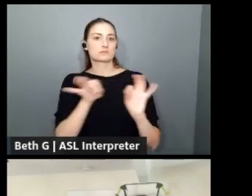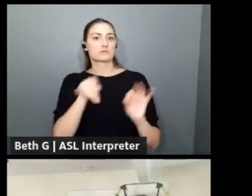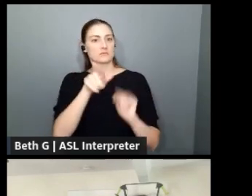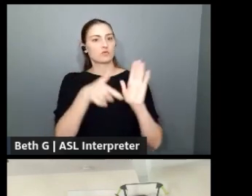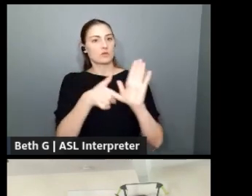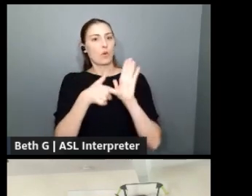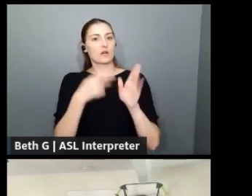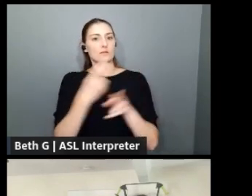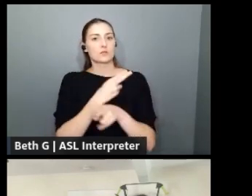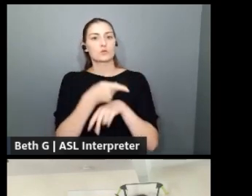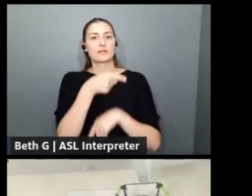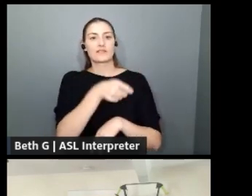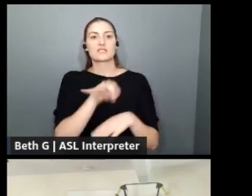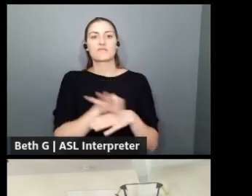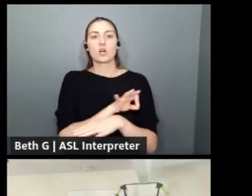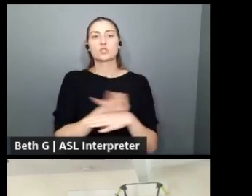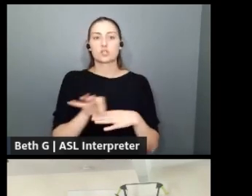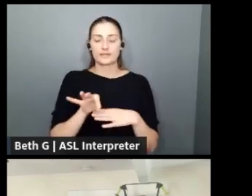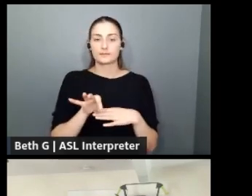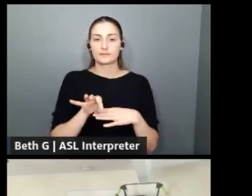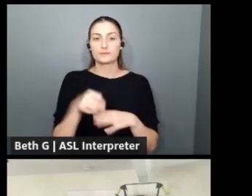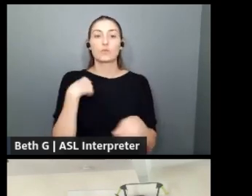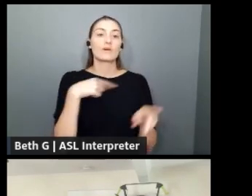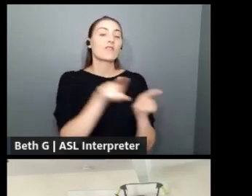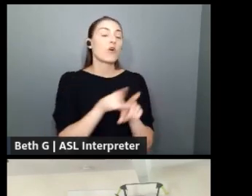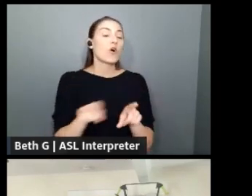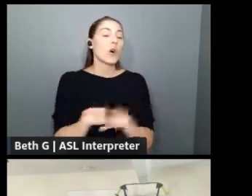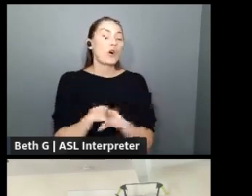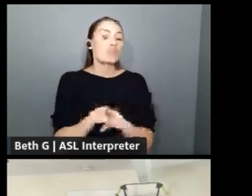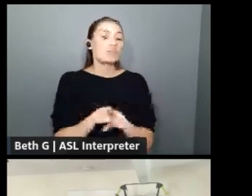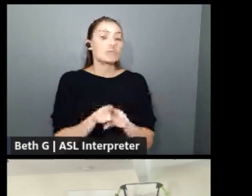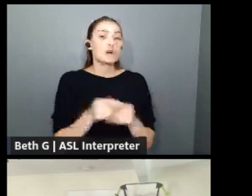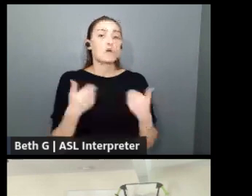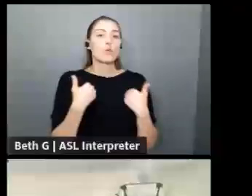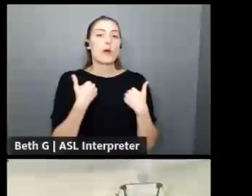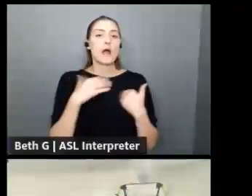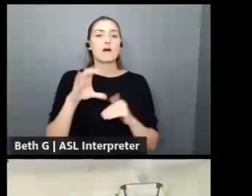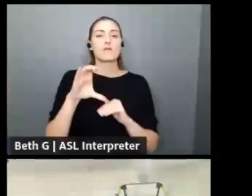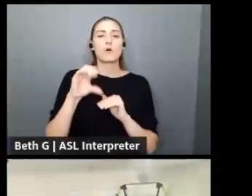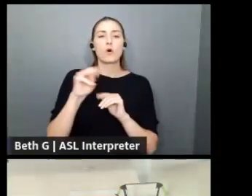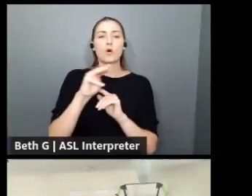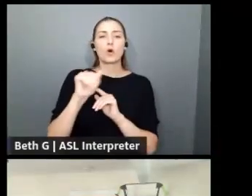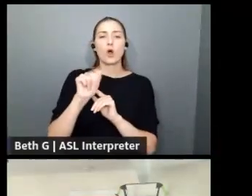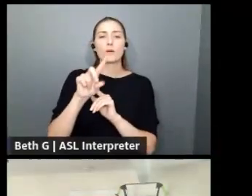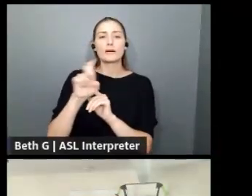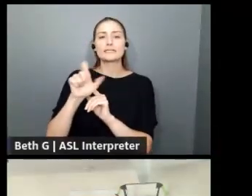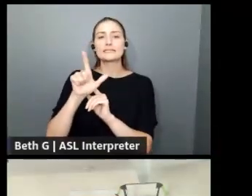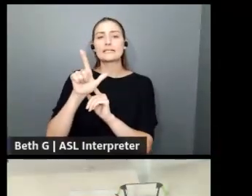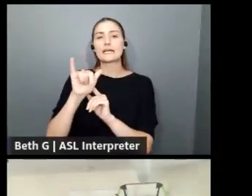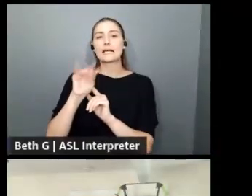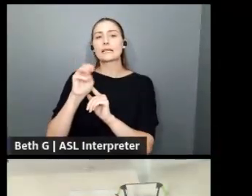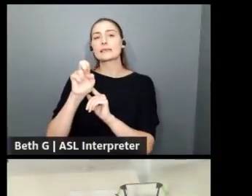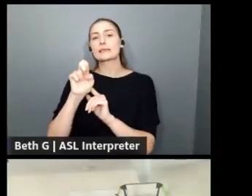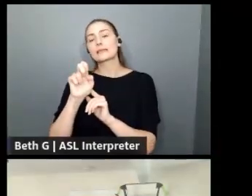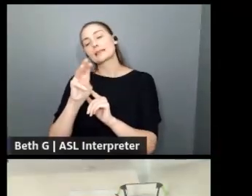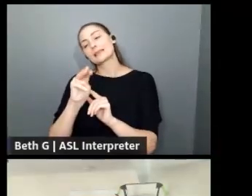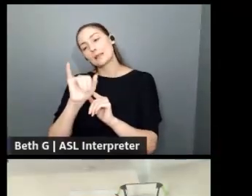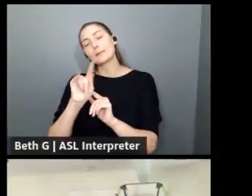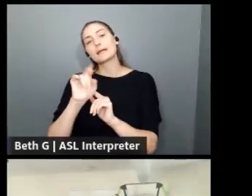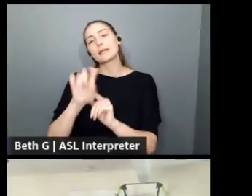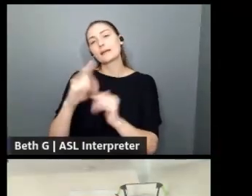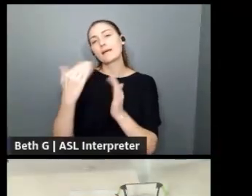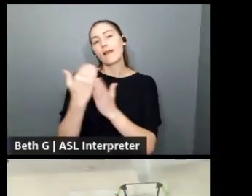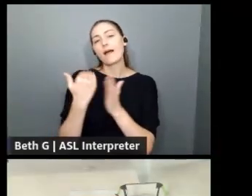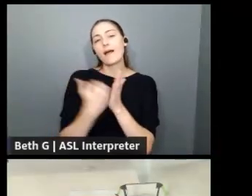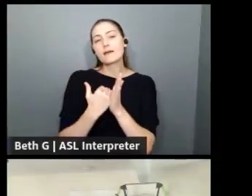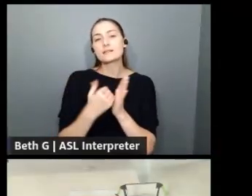function. And we've also declared this comma delimited list parameter called table list, where by default, this